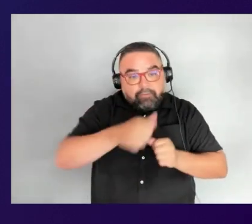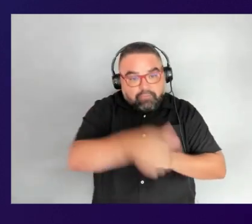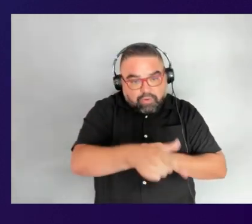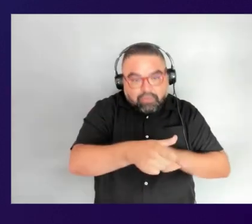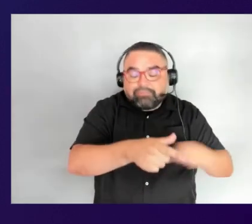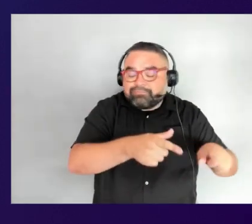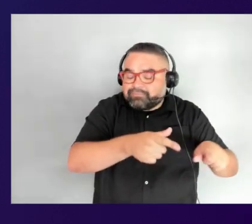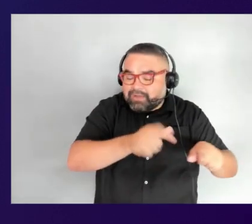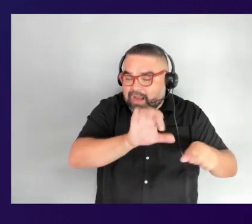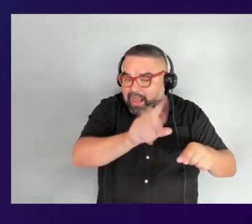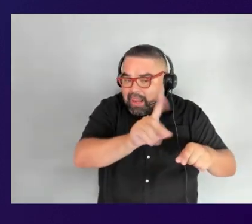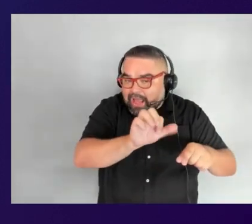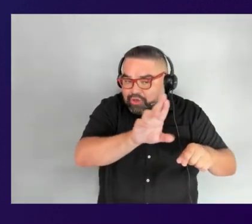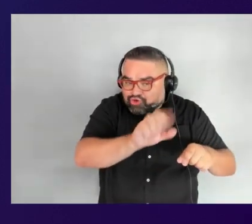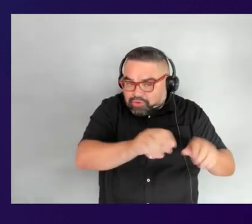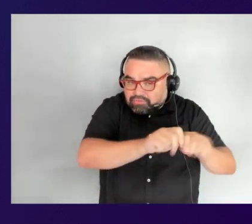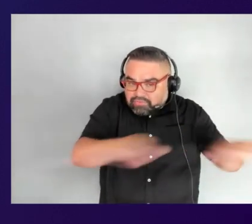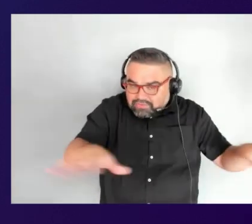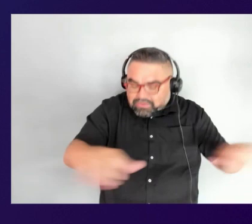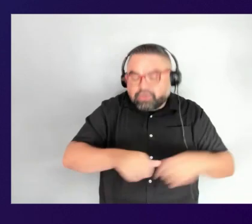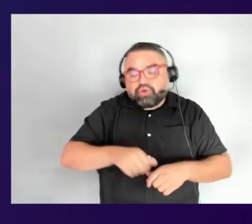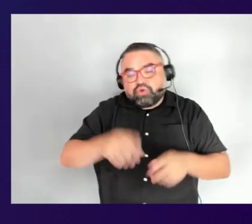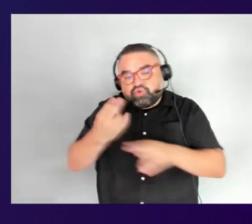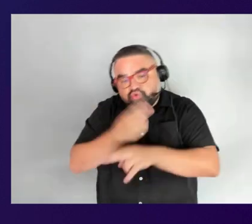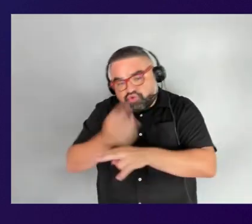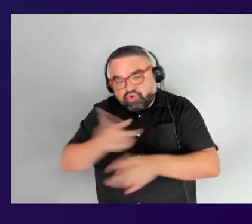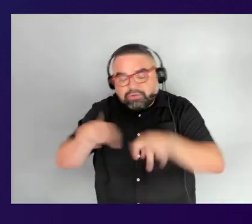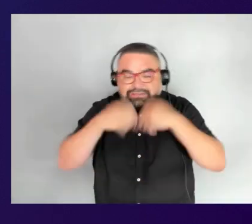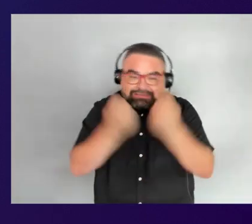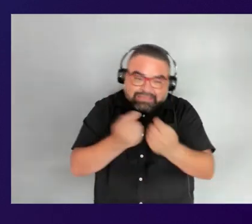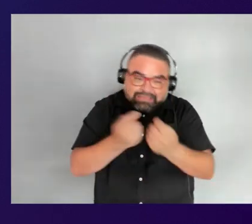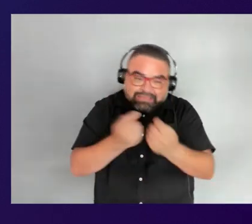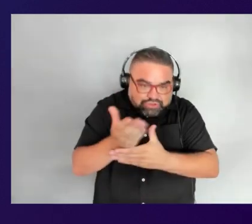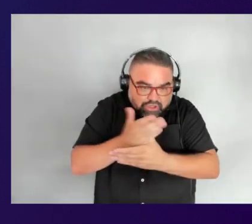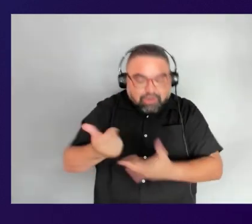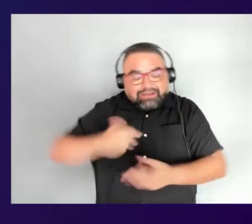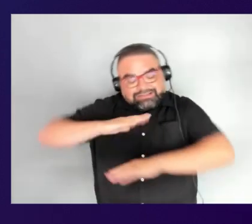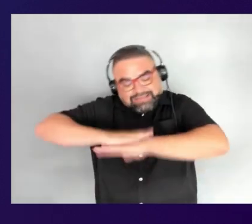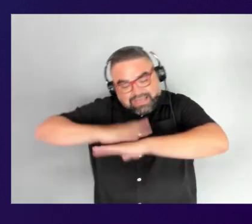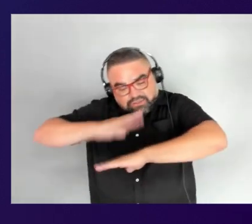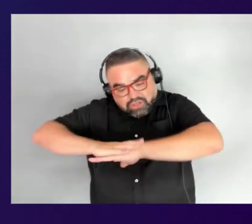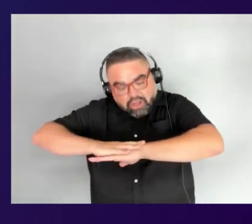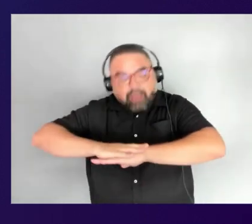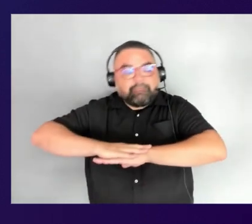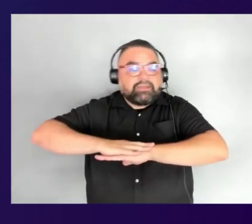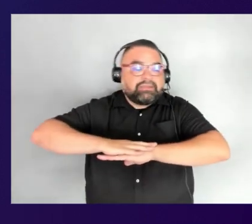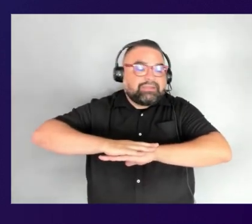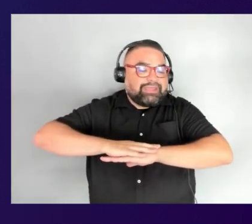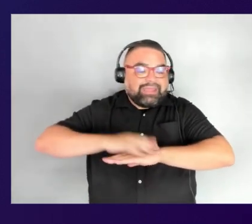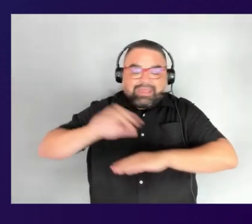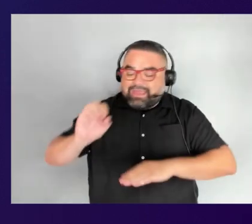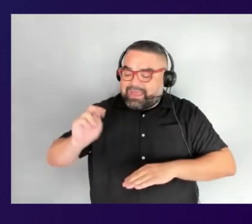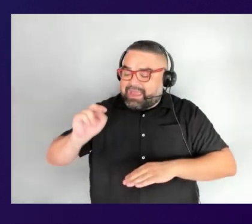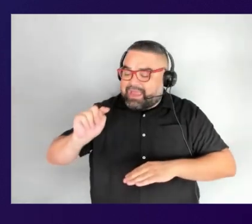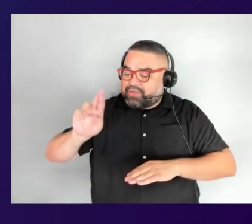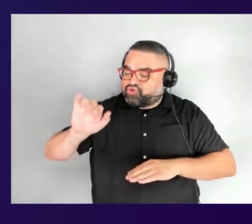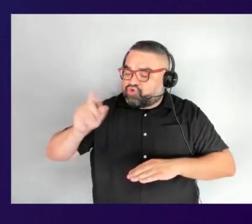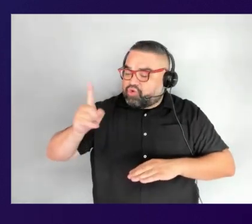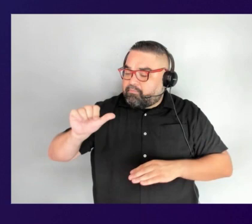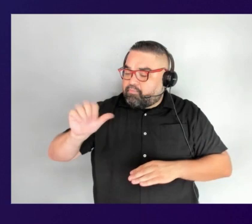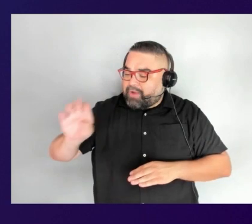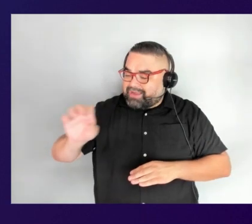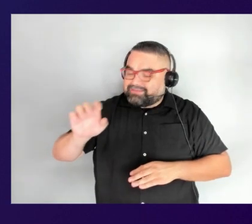previously, user and team shares, virtual desktop infrastructure and end-user compute, enterprise IT apps, and things like